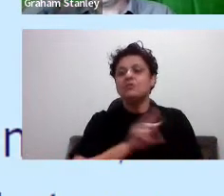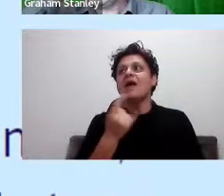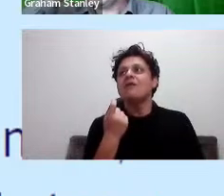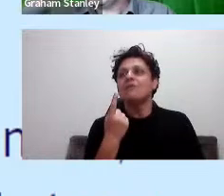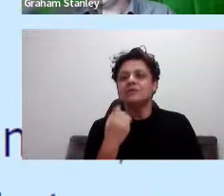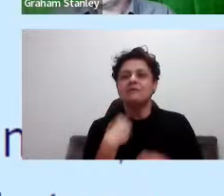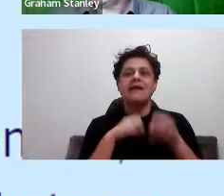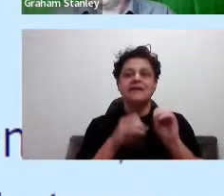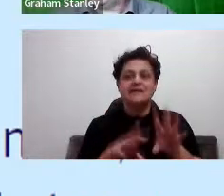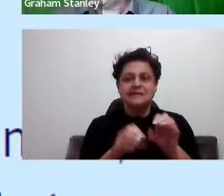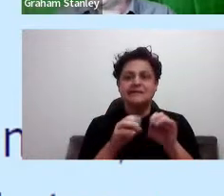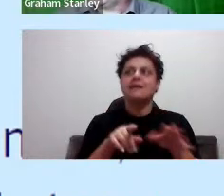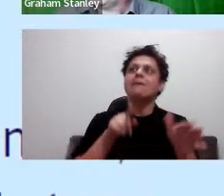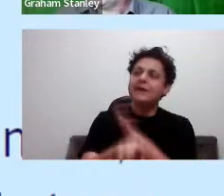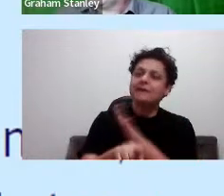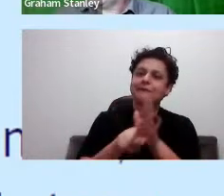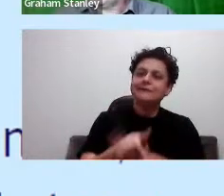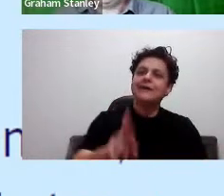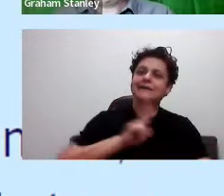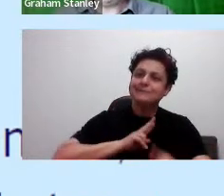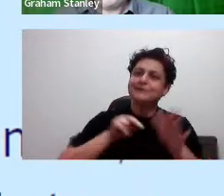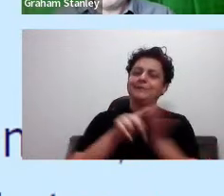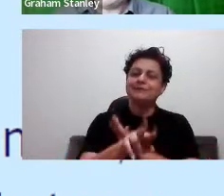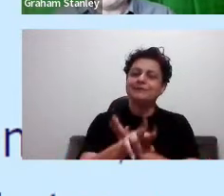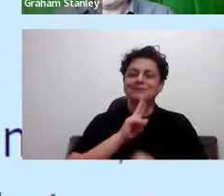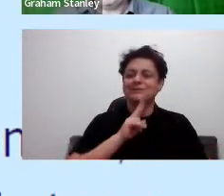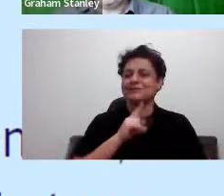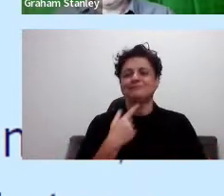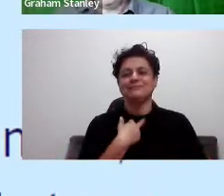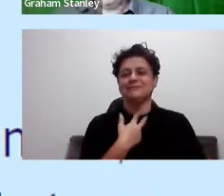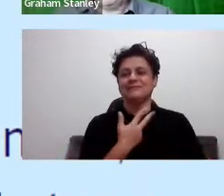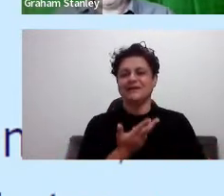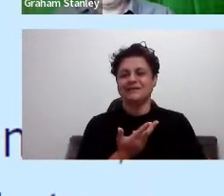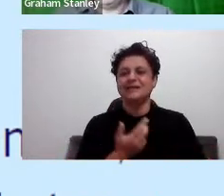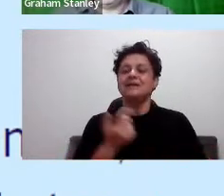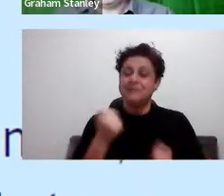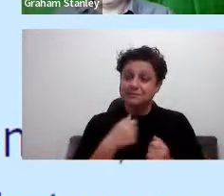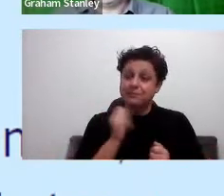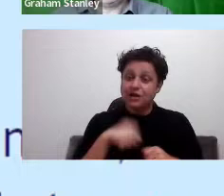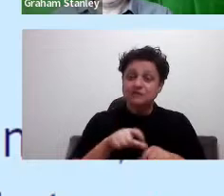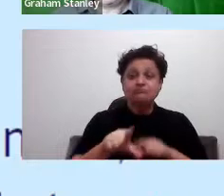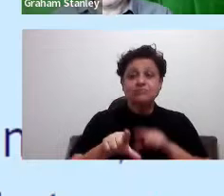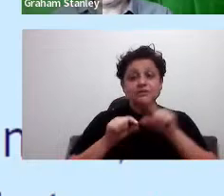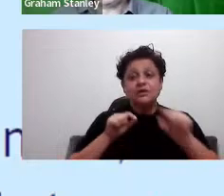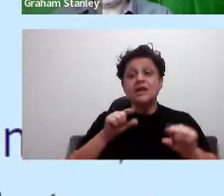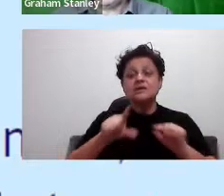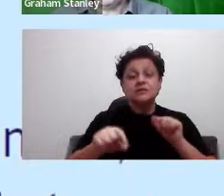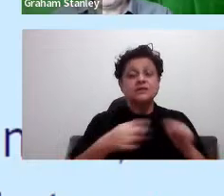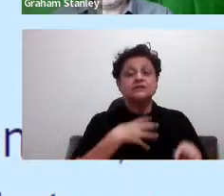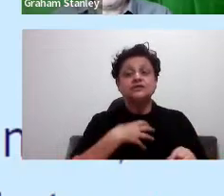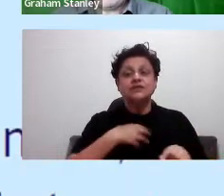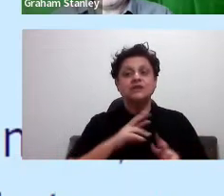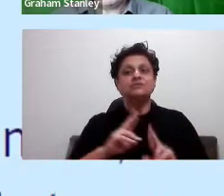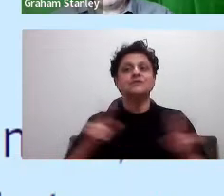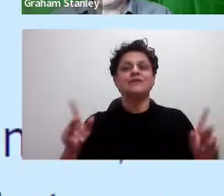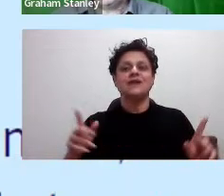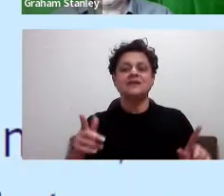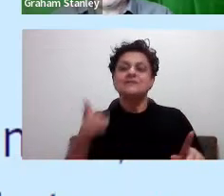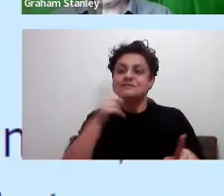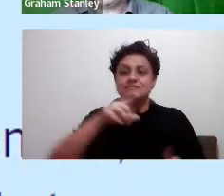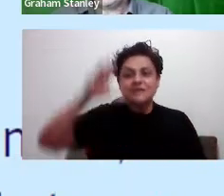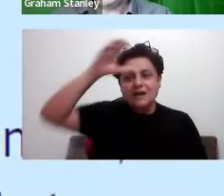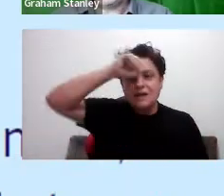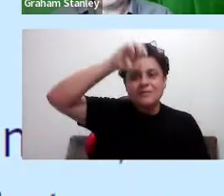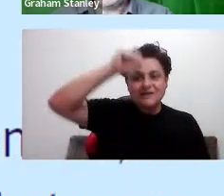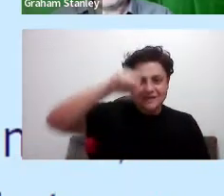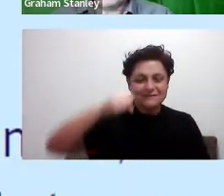them additional options, differentiating with what you do in the classroom or what they're able to do